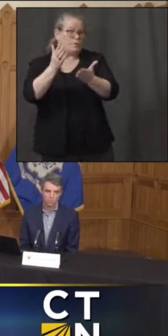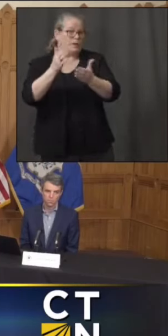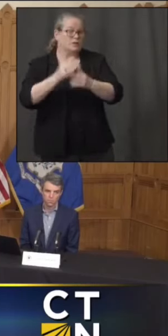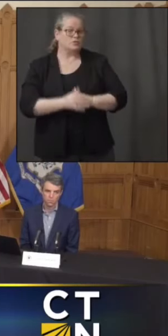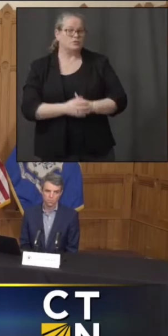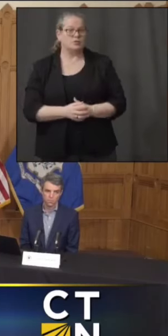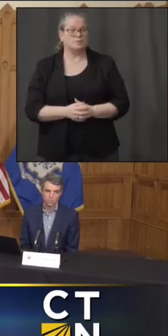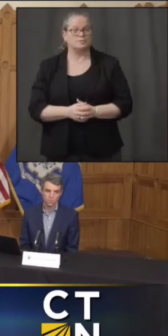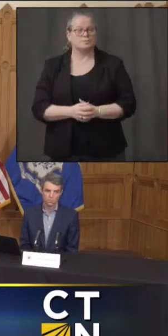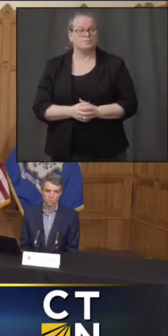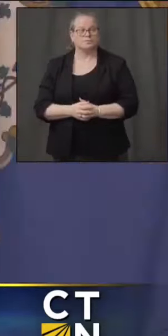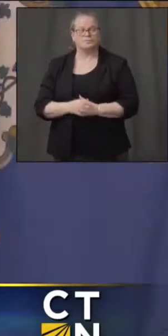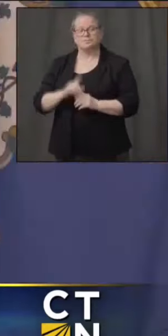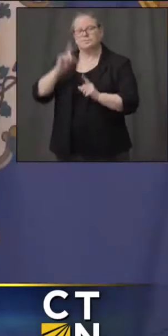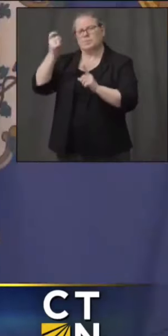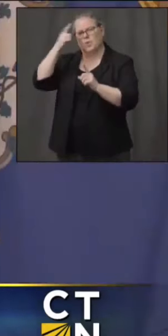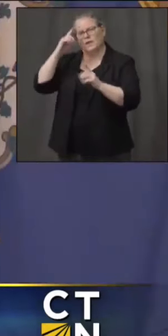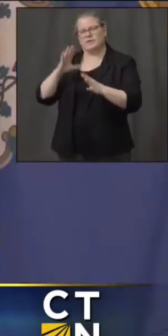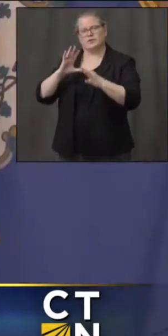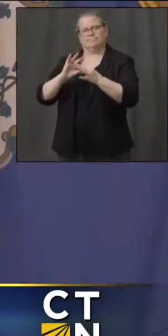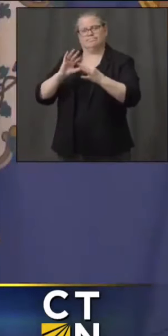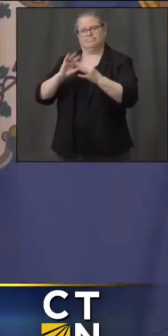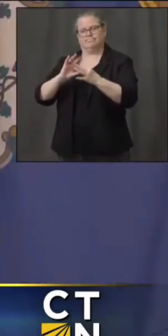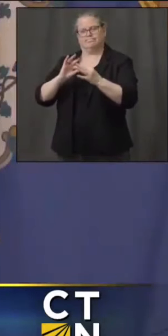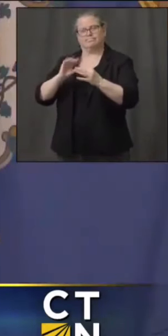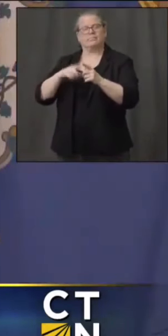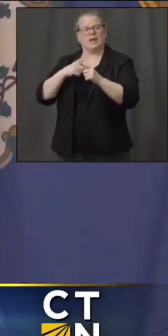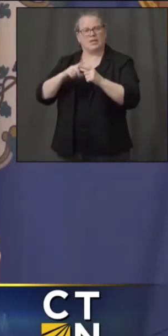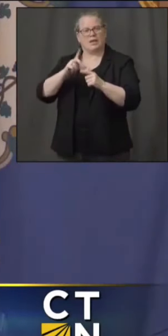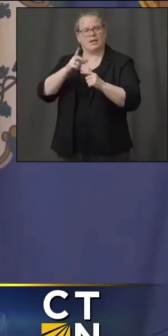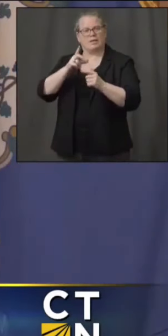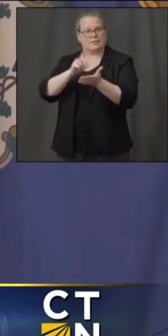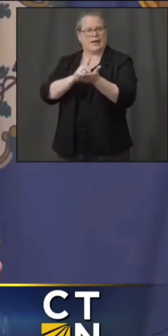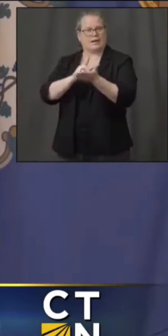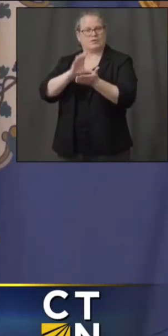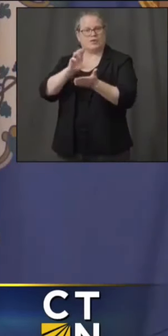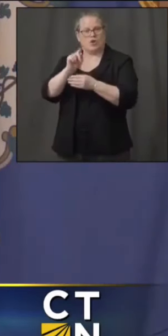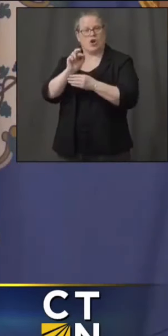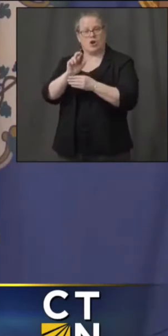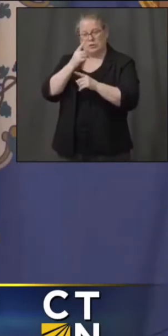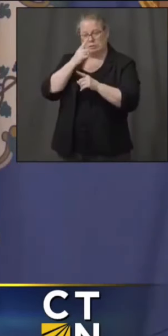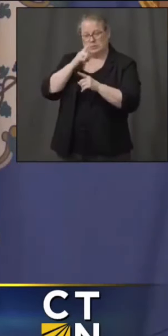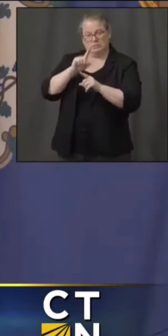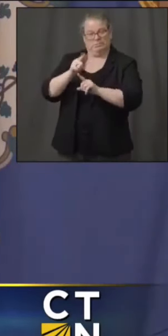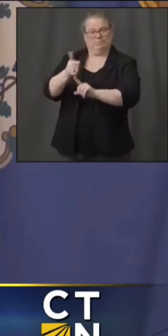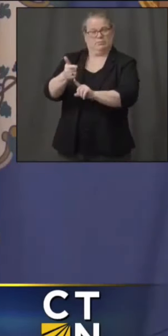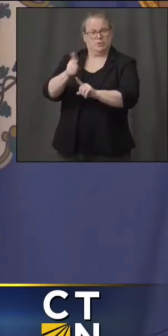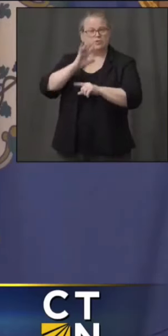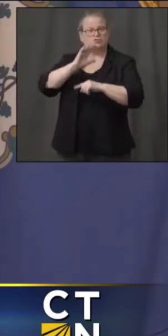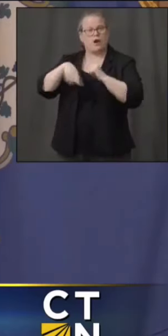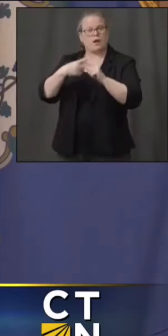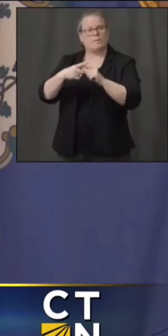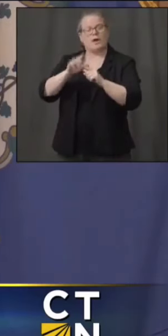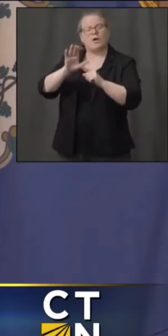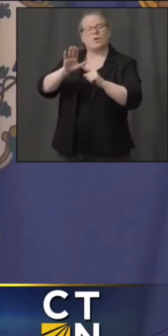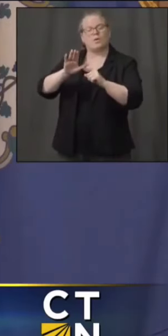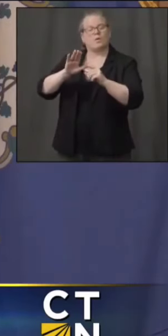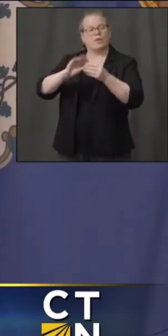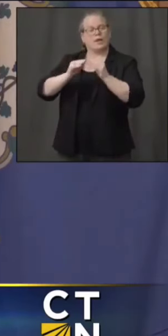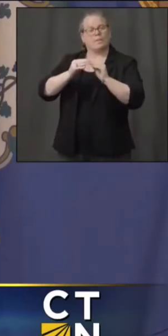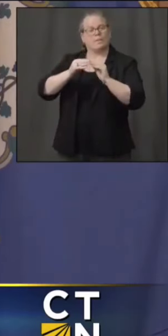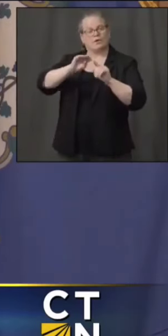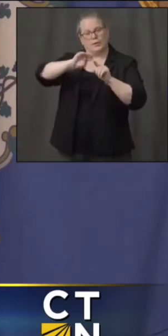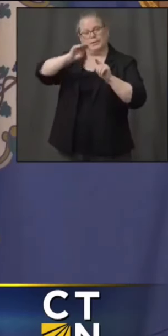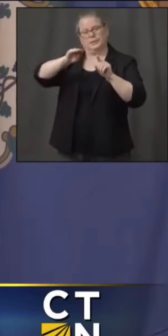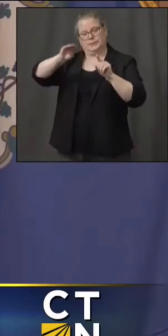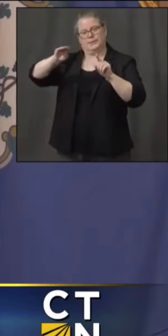Well, I'll take that question, and then Dr. Carter, you can talk maybe a little bit about some of the trend lines you've seen since last you were here.